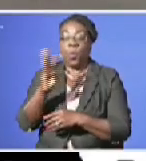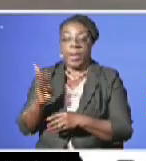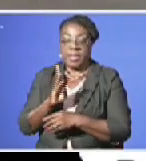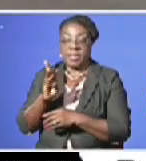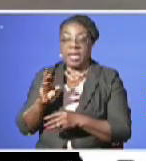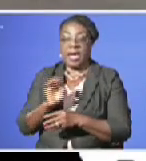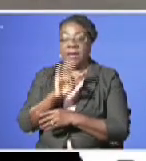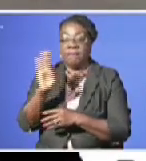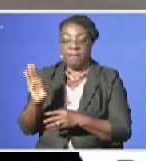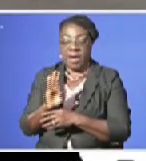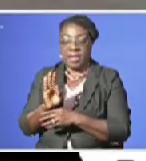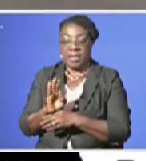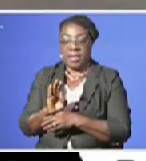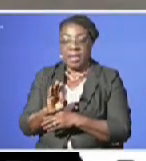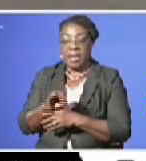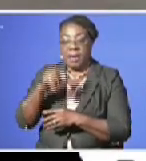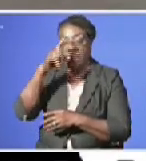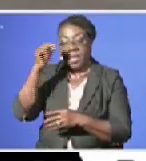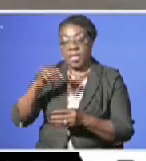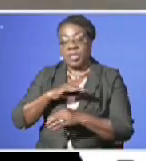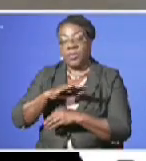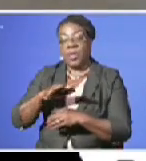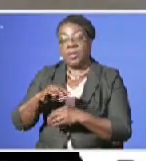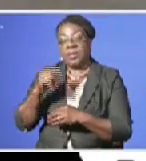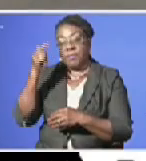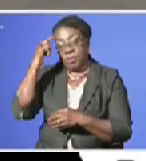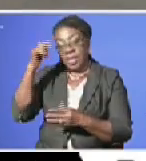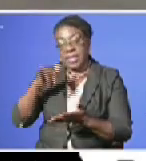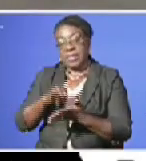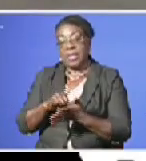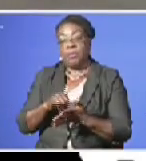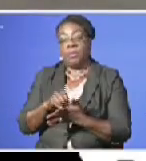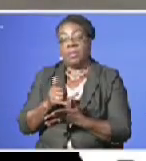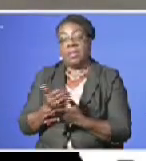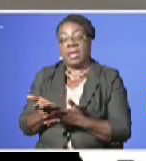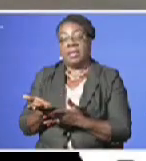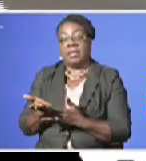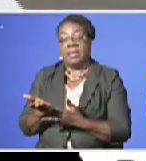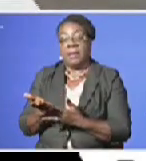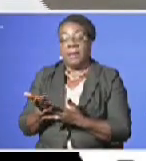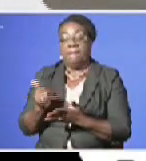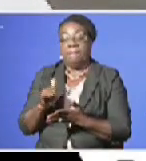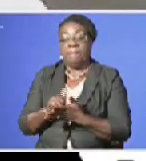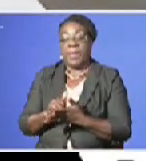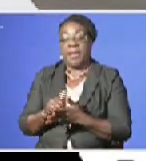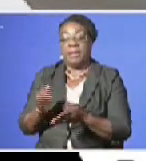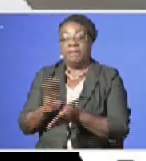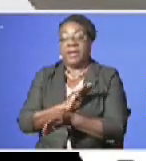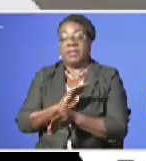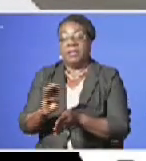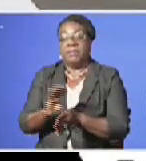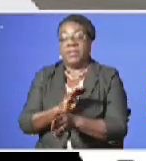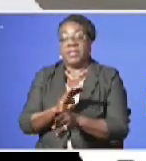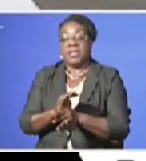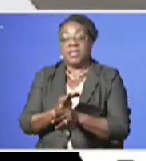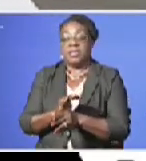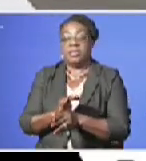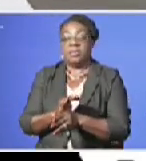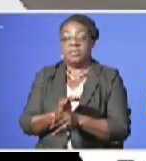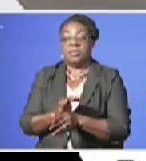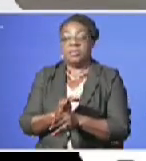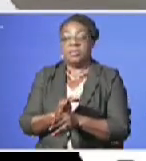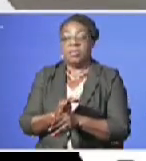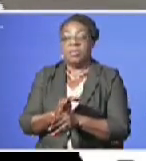and Friday, because we also have to realize that when that affected the businesses, it also, you know,